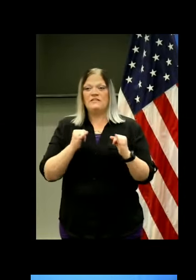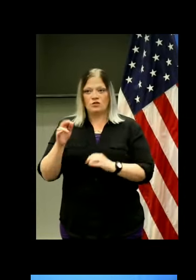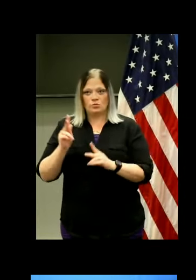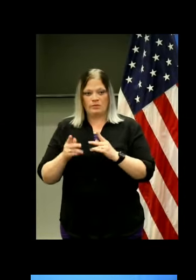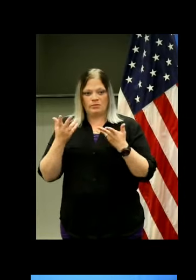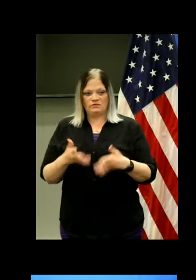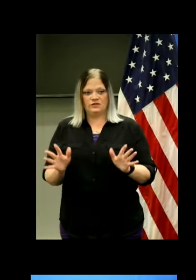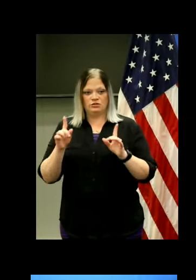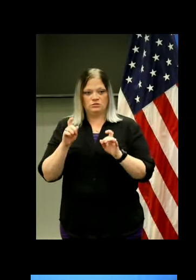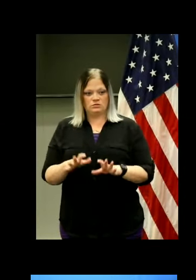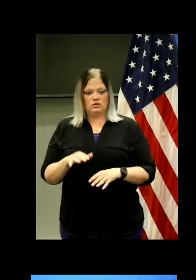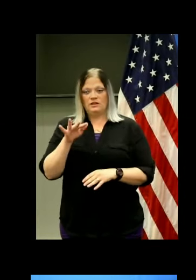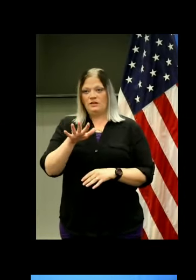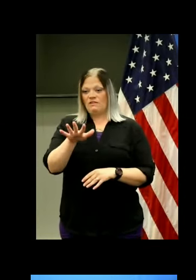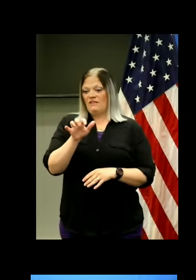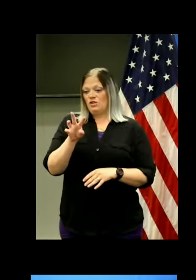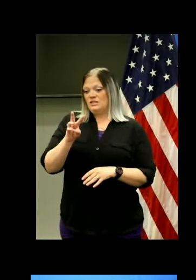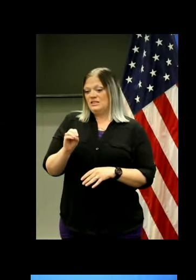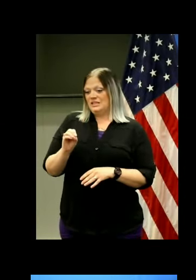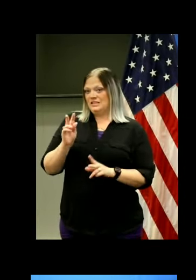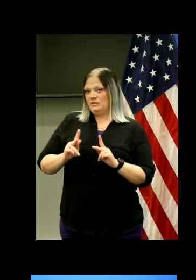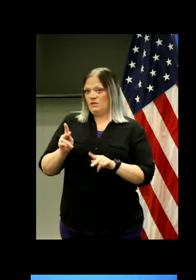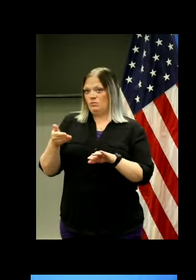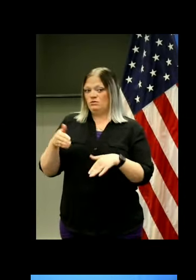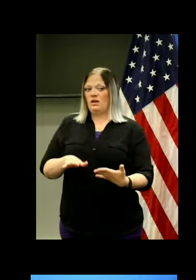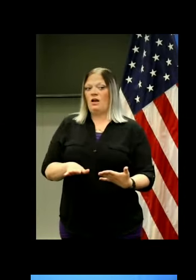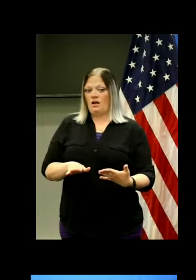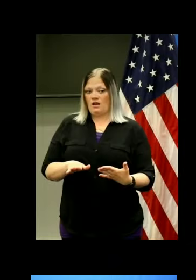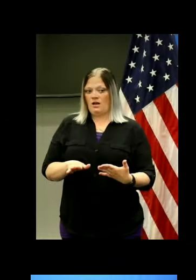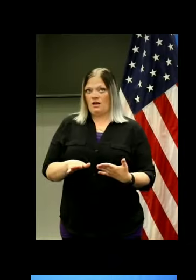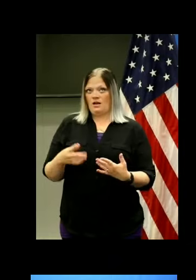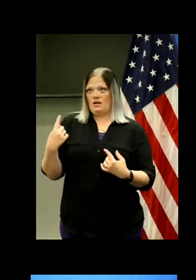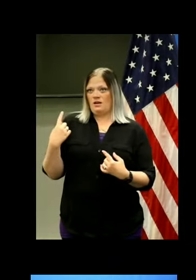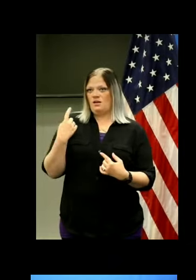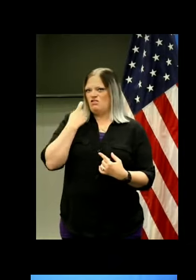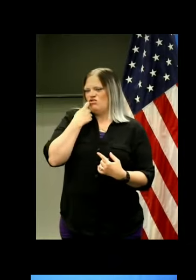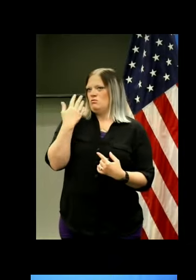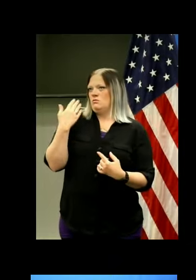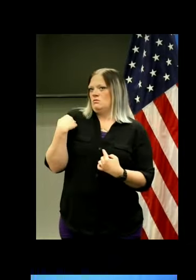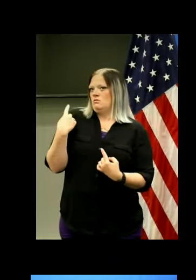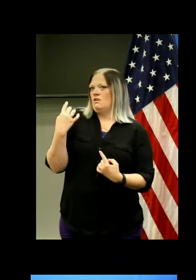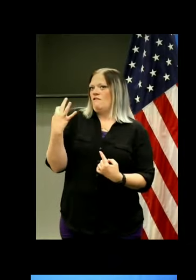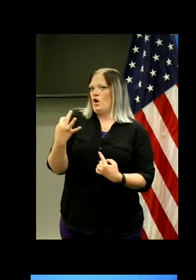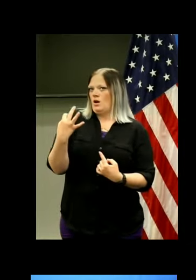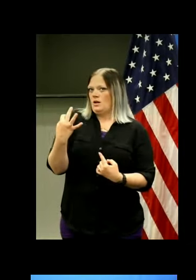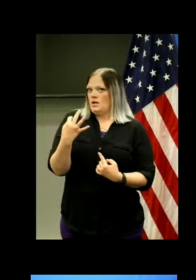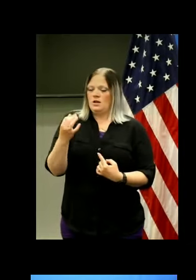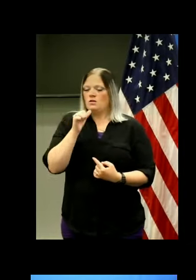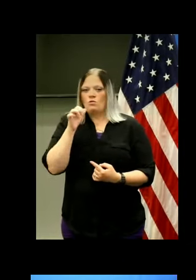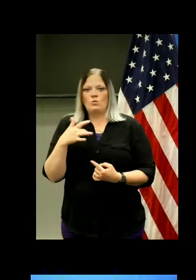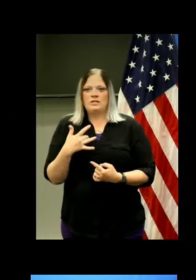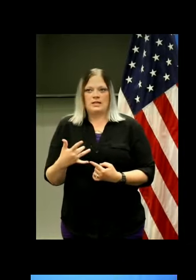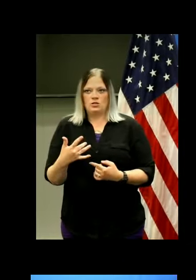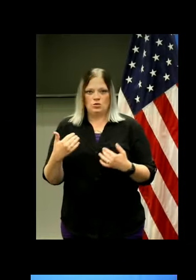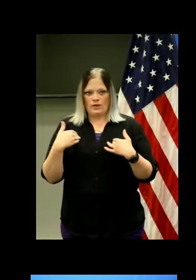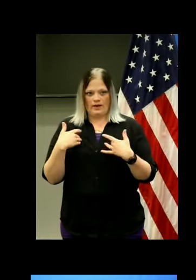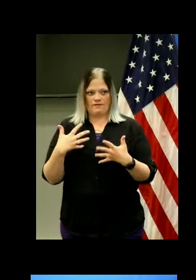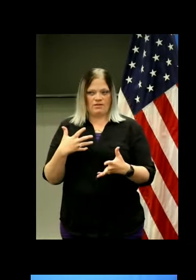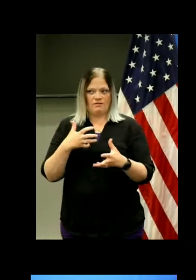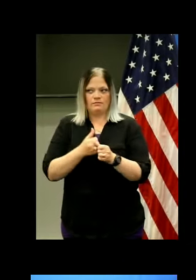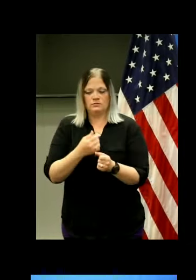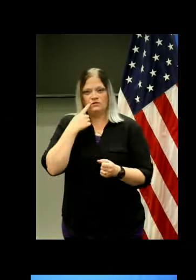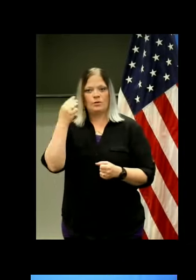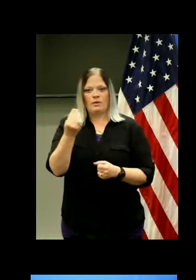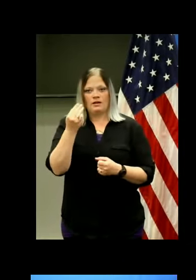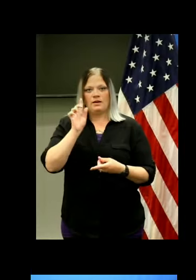have been tested. 560 people had died. This was through Friday, at least. We do not usually get the update for